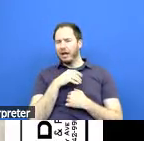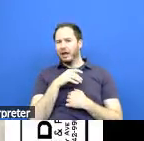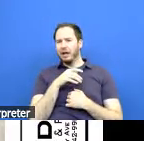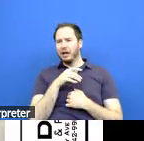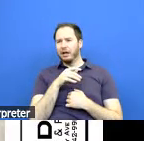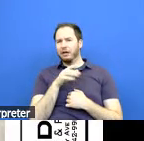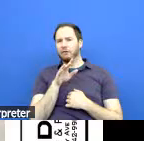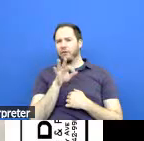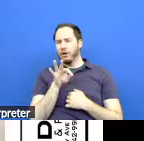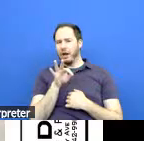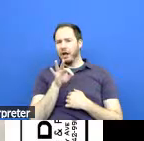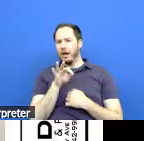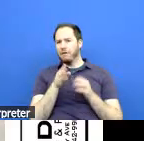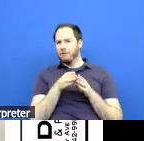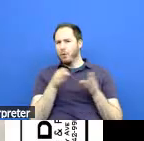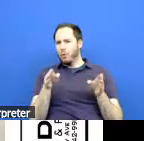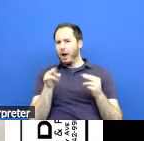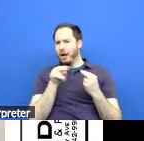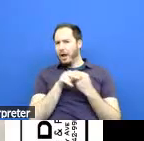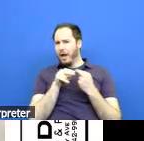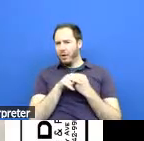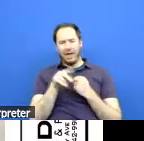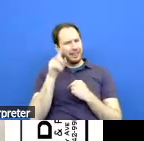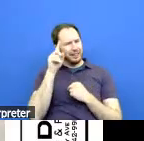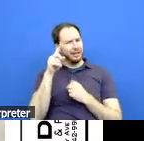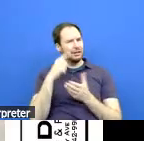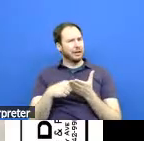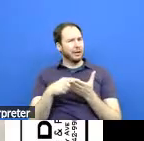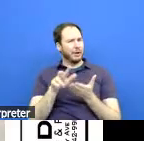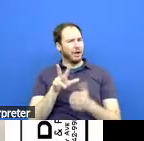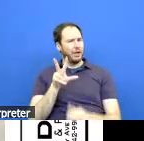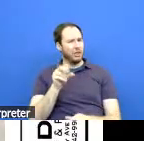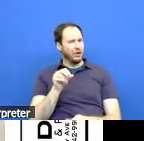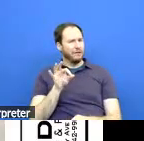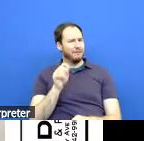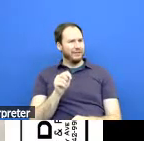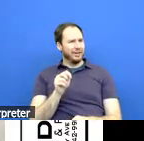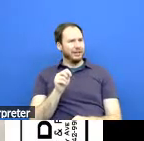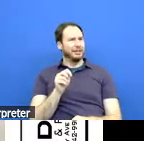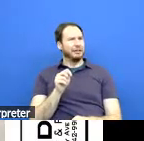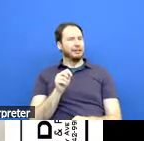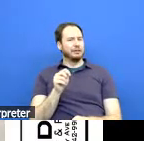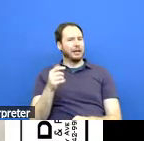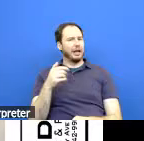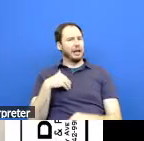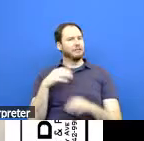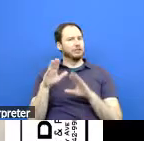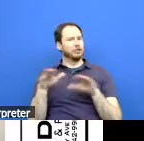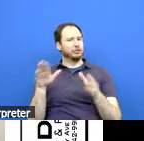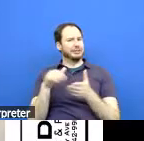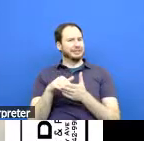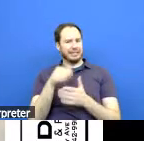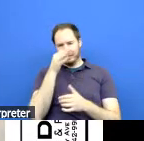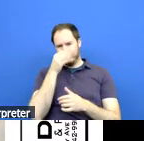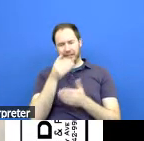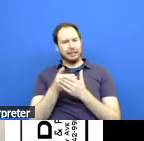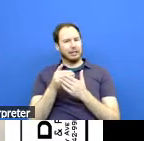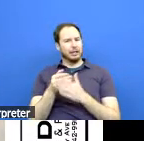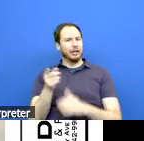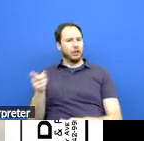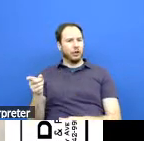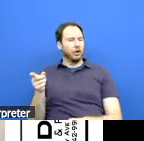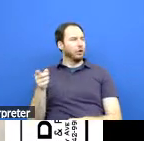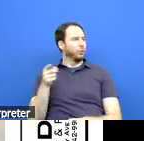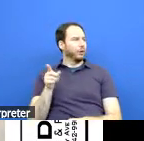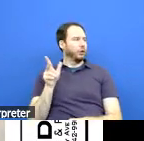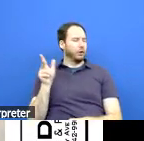highway. And I believe they're talking 30 feet. And there's a children's center in there as you're coming